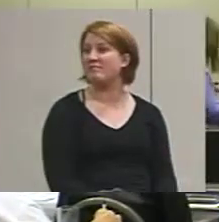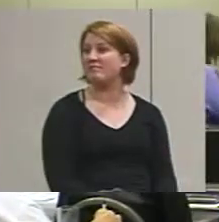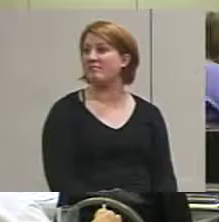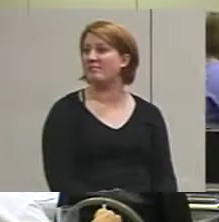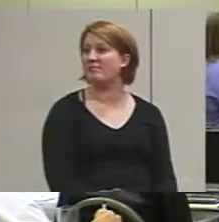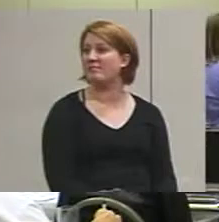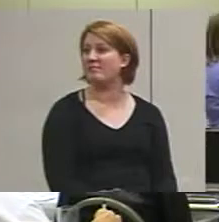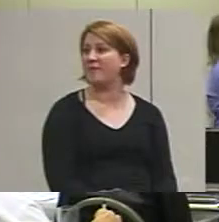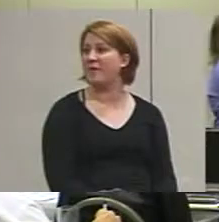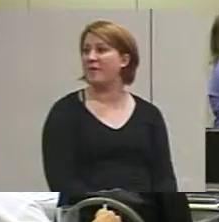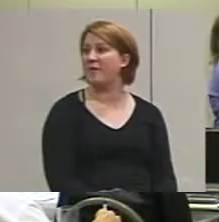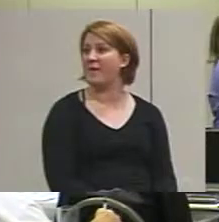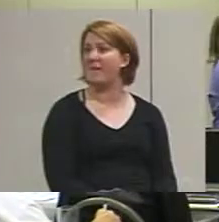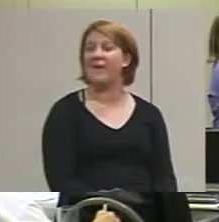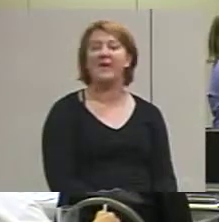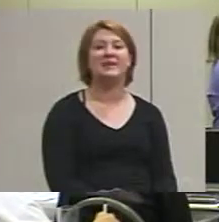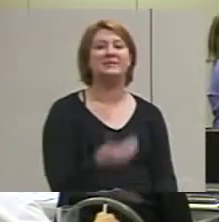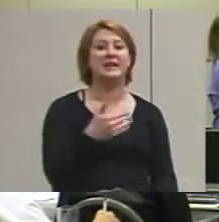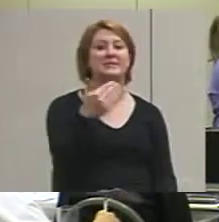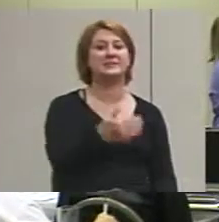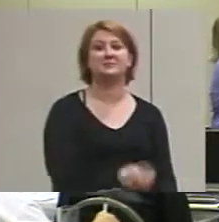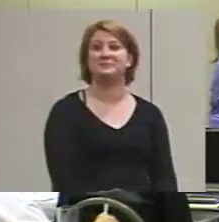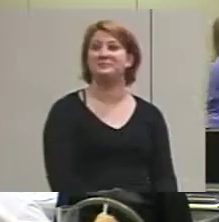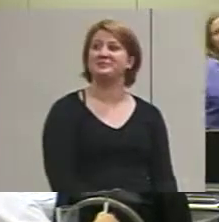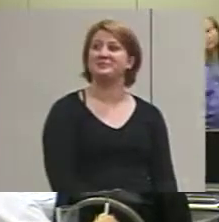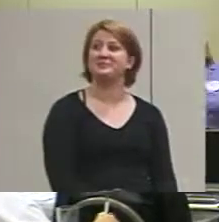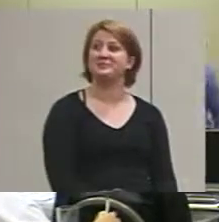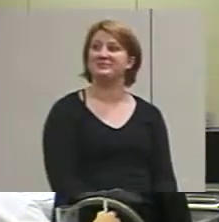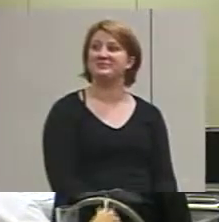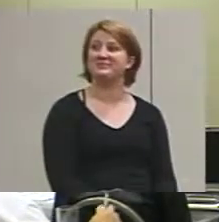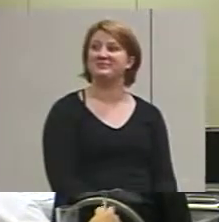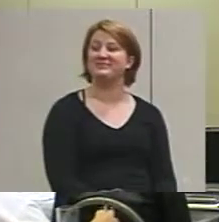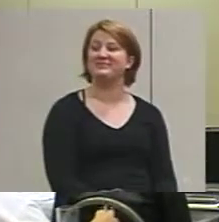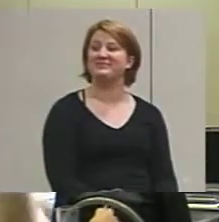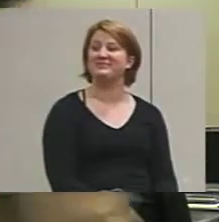Thank you. Next. Thanks.